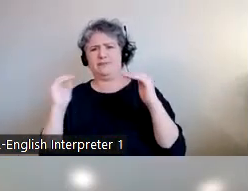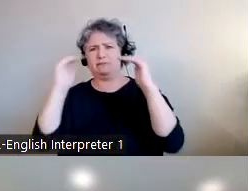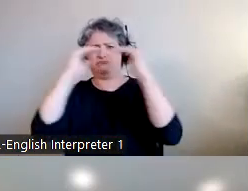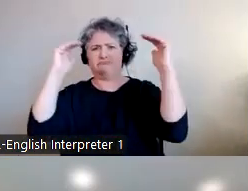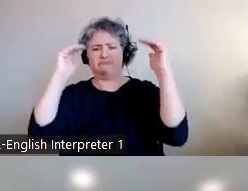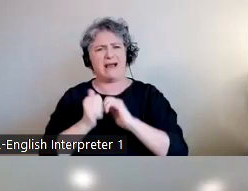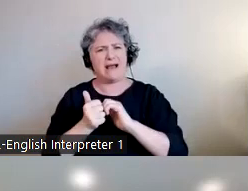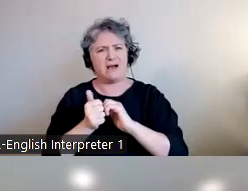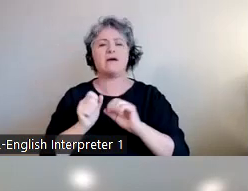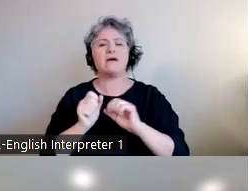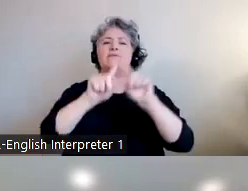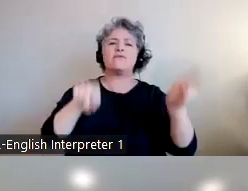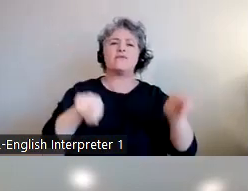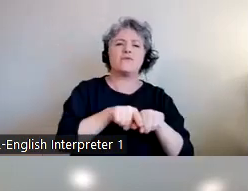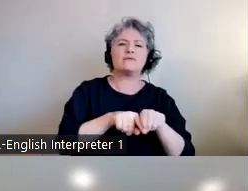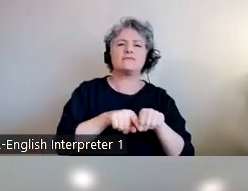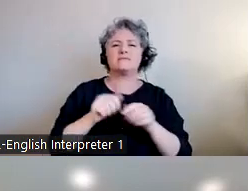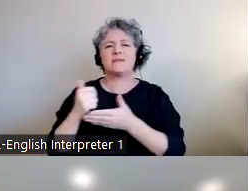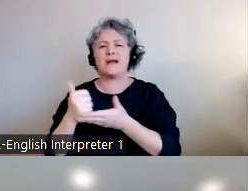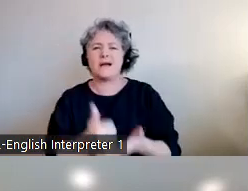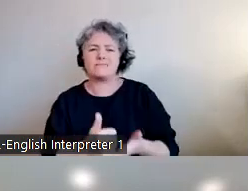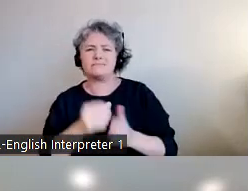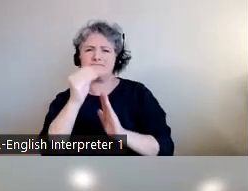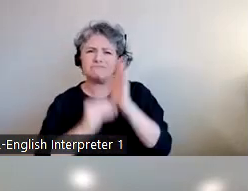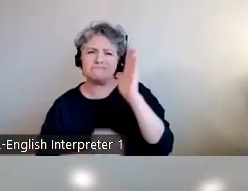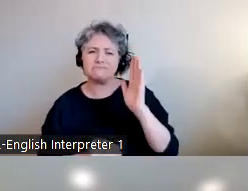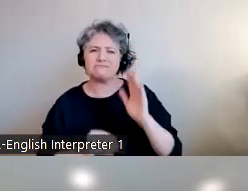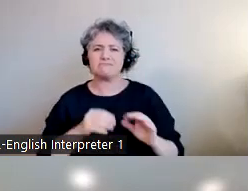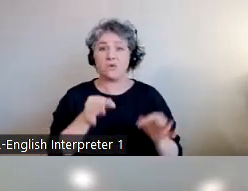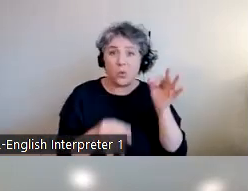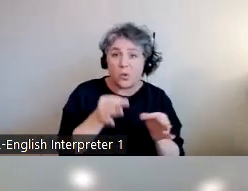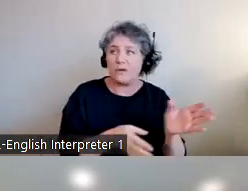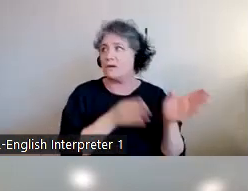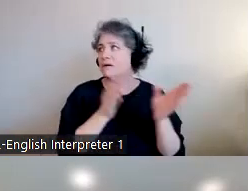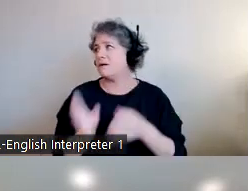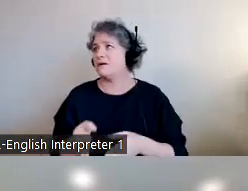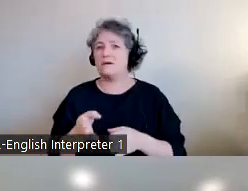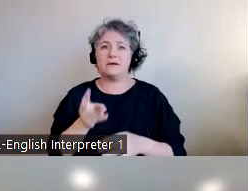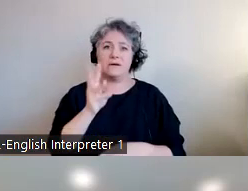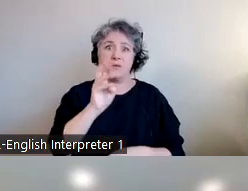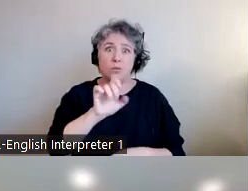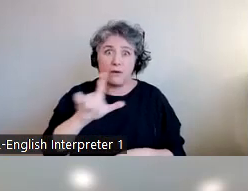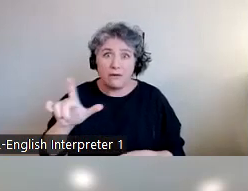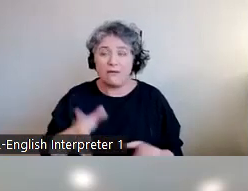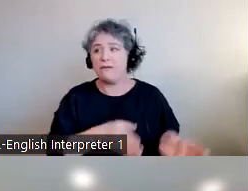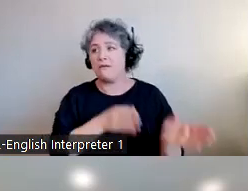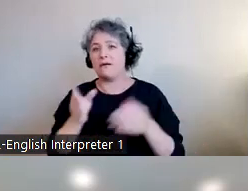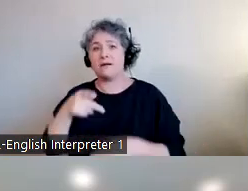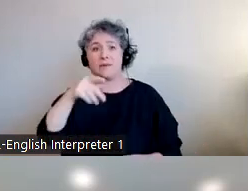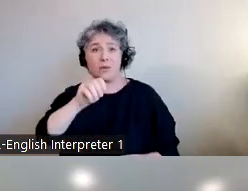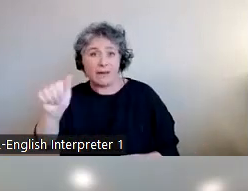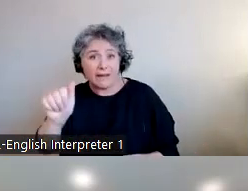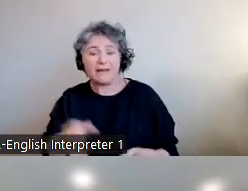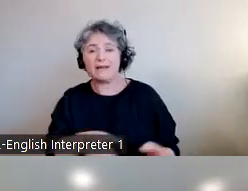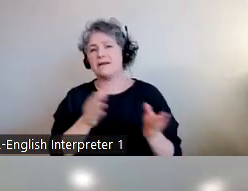complete forms, court forms. You can create powers of attorney, wills. There is a new guided pathway on elder abuse